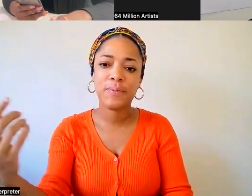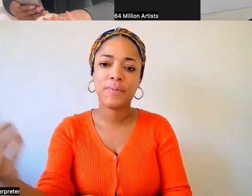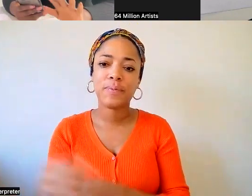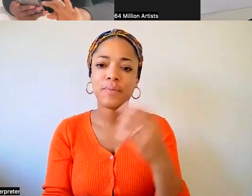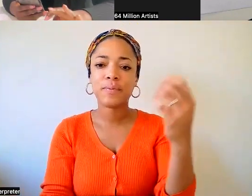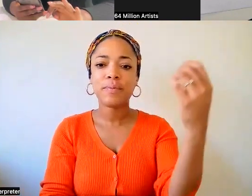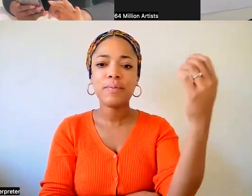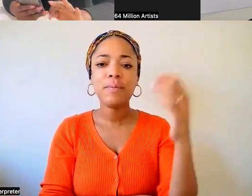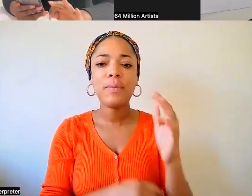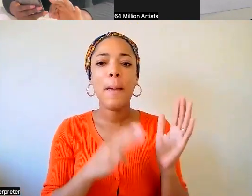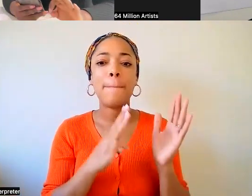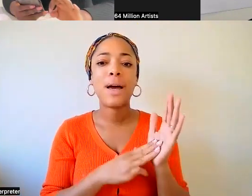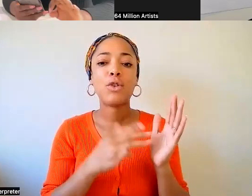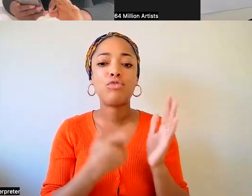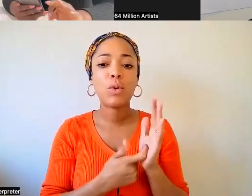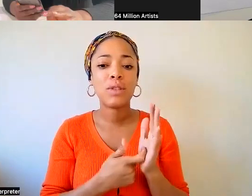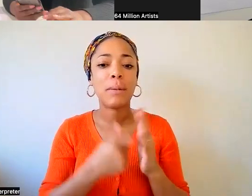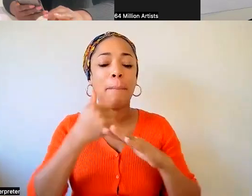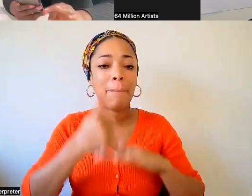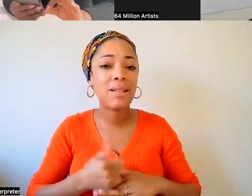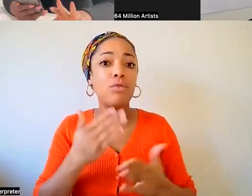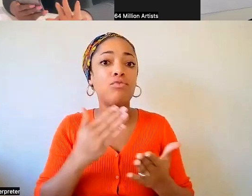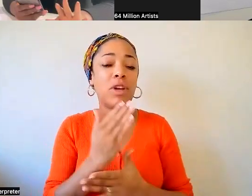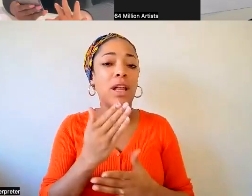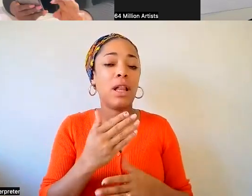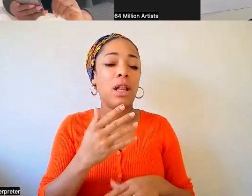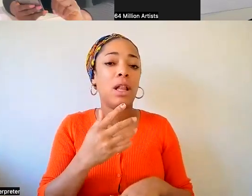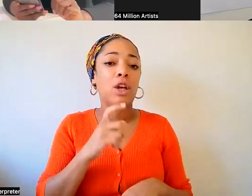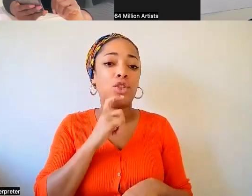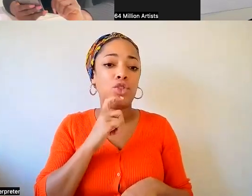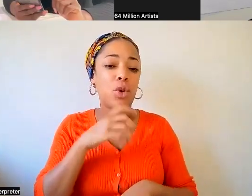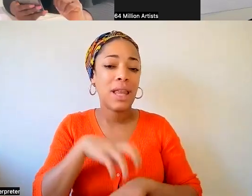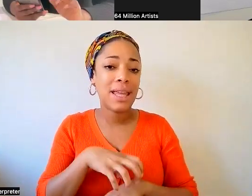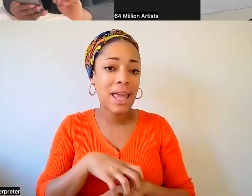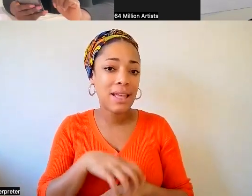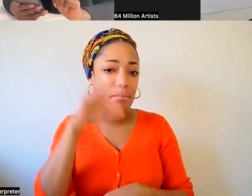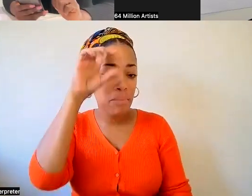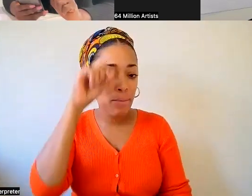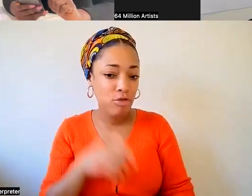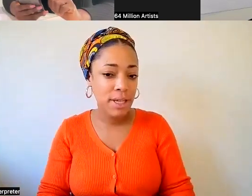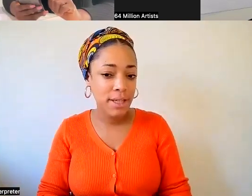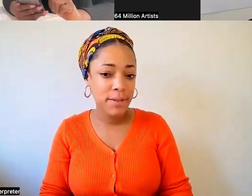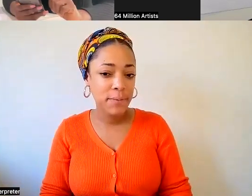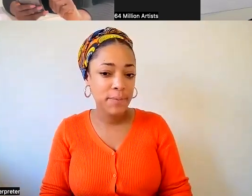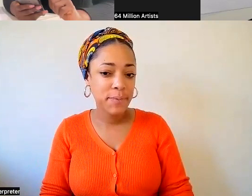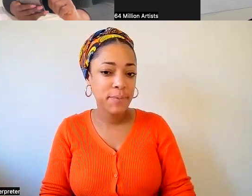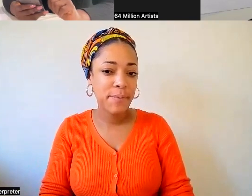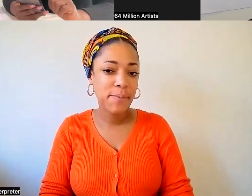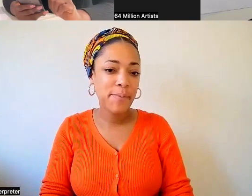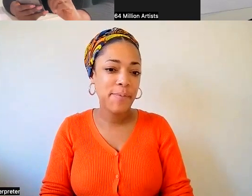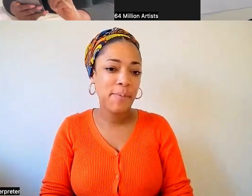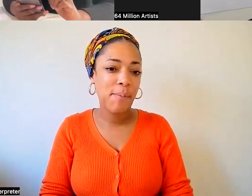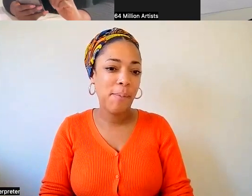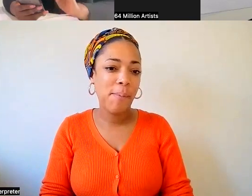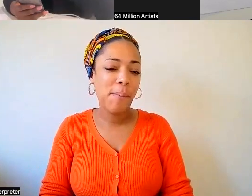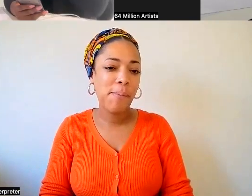real childhood memory? Yes. Oh, because it's Tilly's favourite. And okay. She says, belly a lot. I